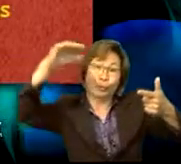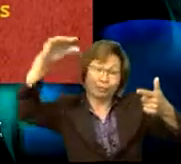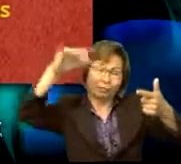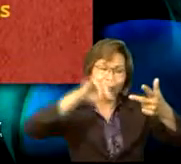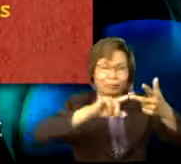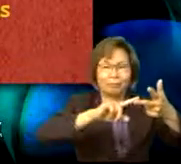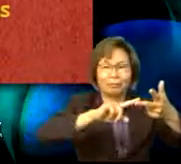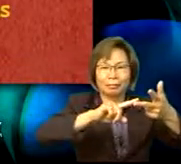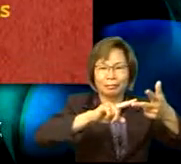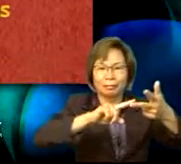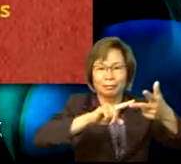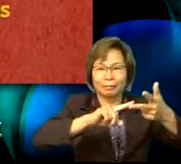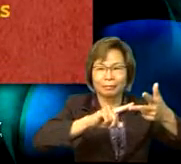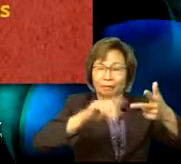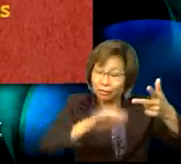woman,